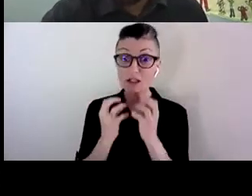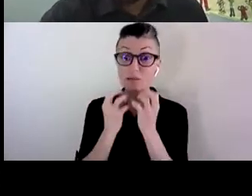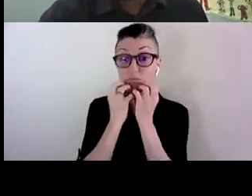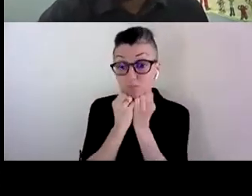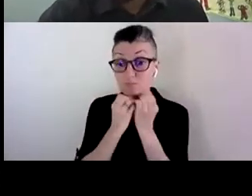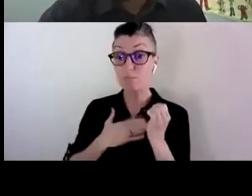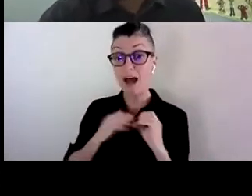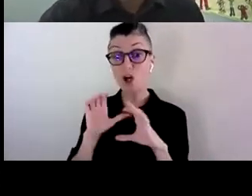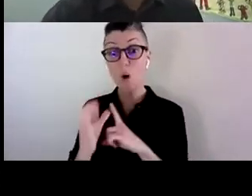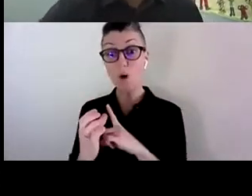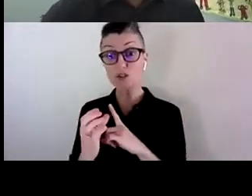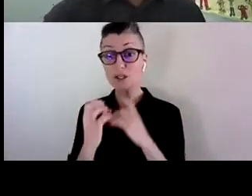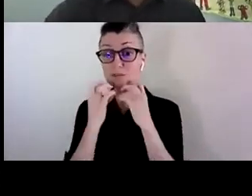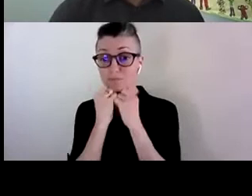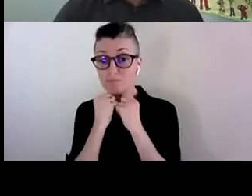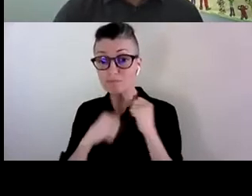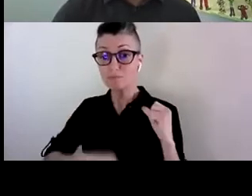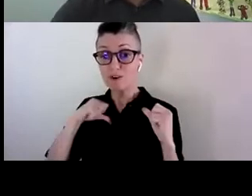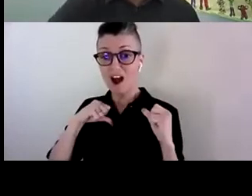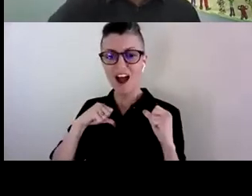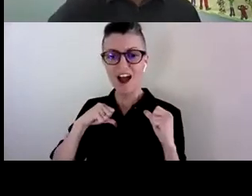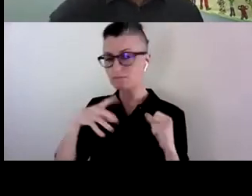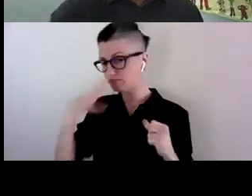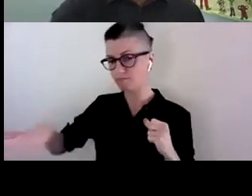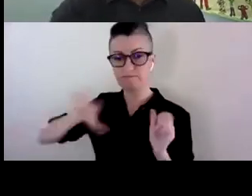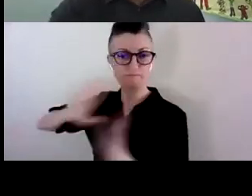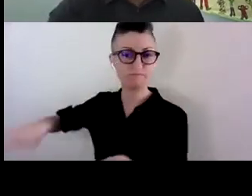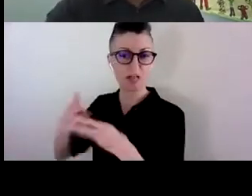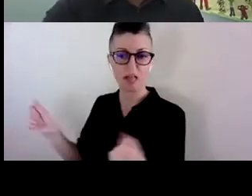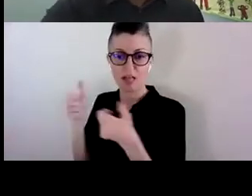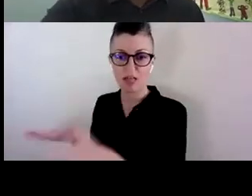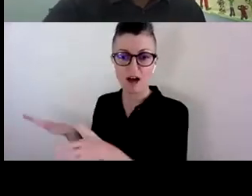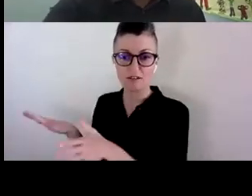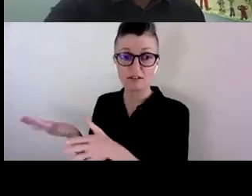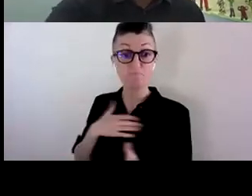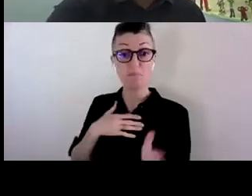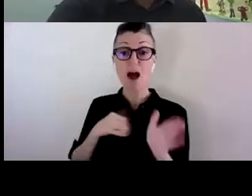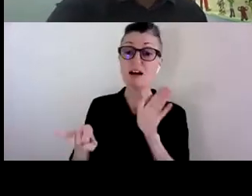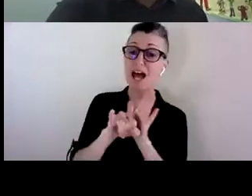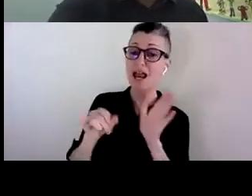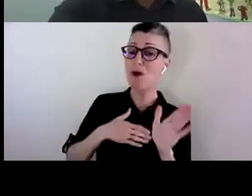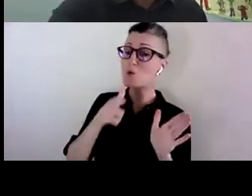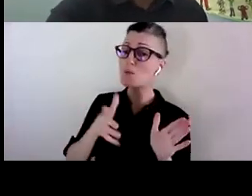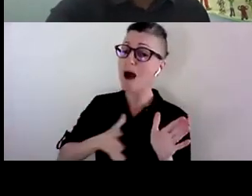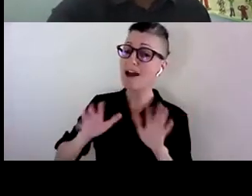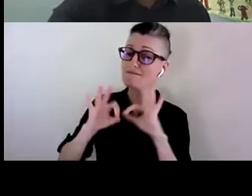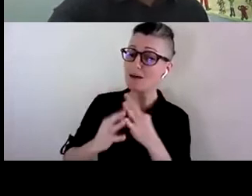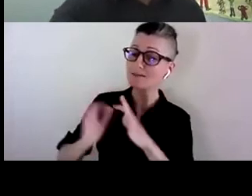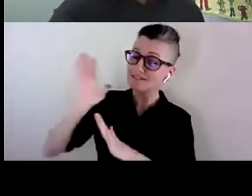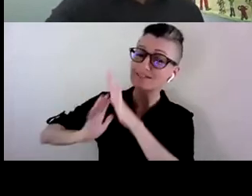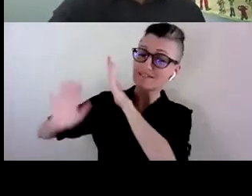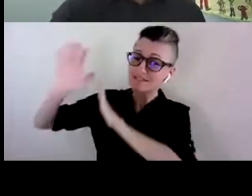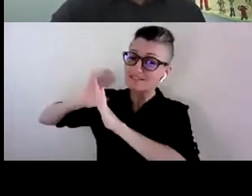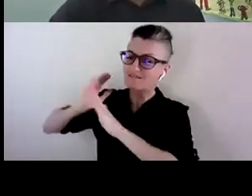loss of pride, loss of connection to our ancestors, loss of identity, loss of who we are, loss